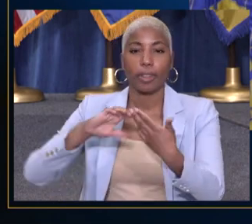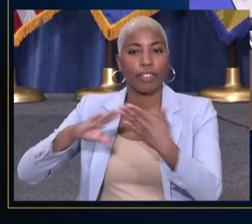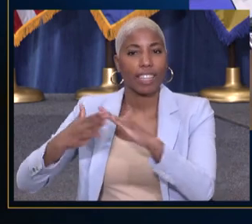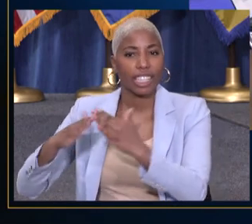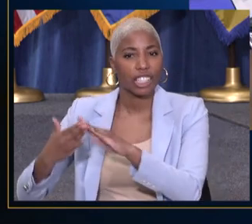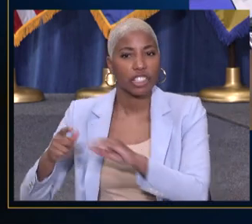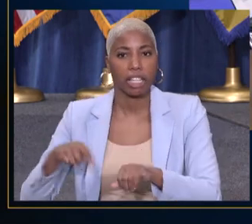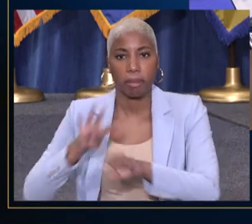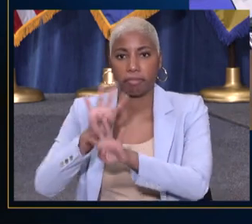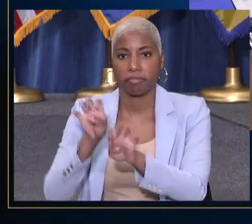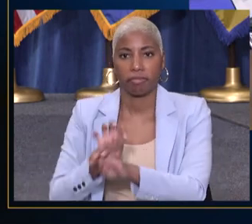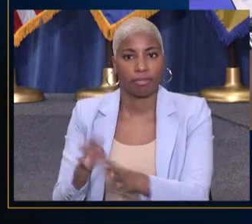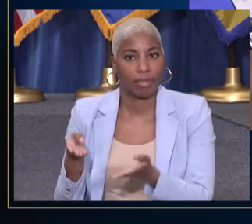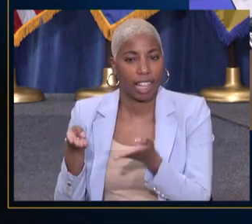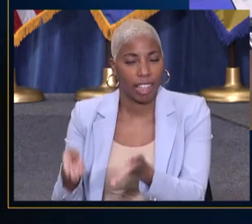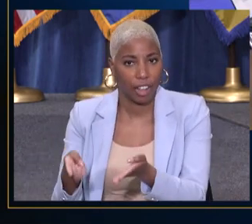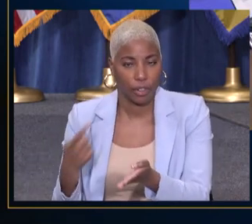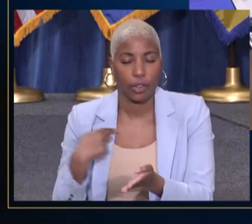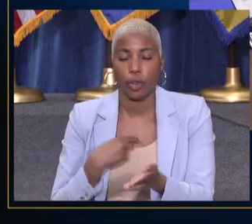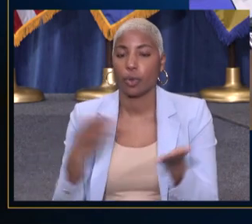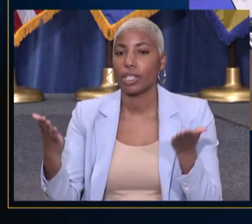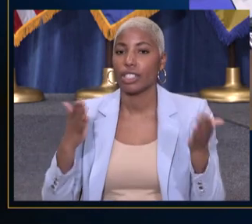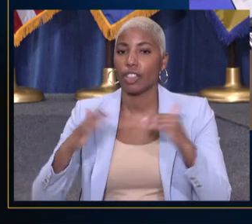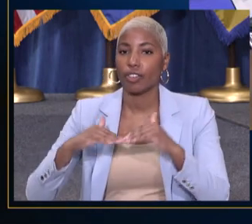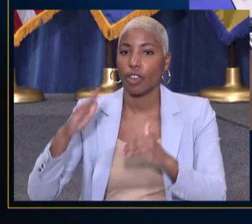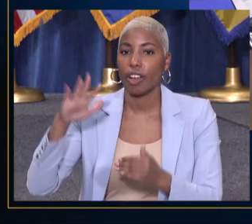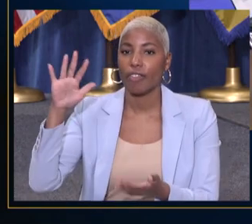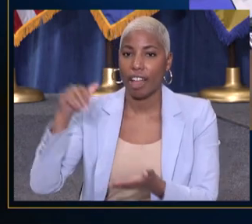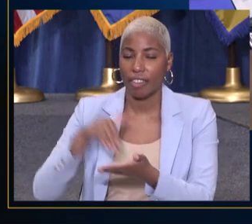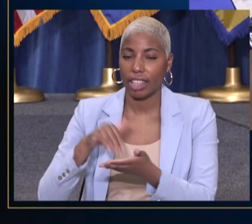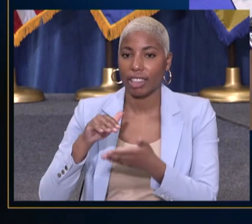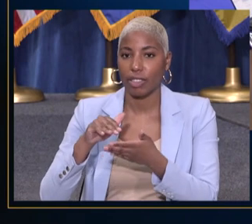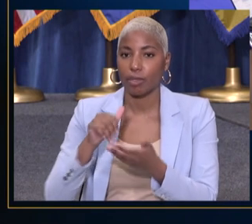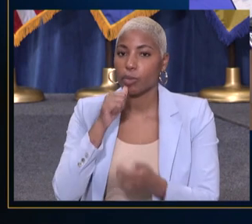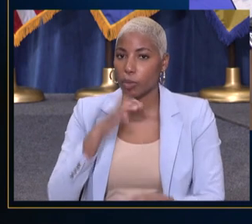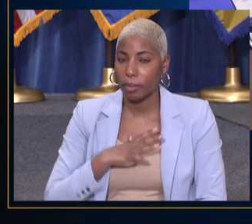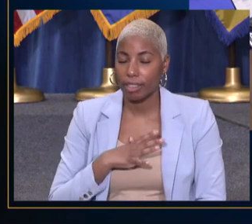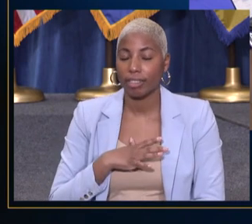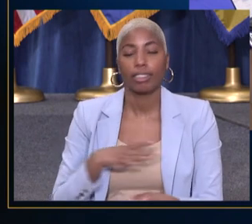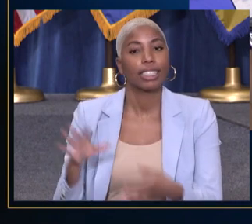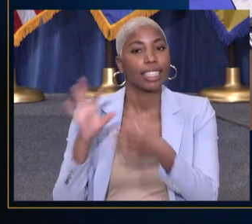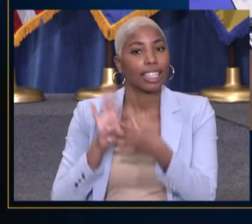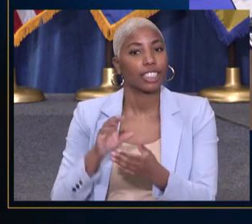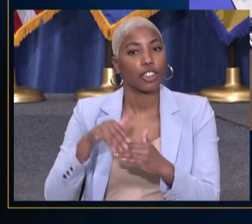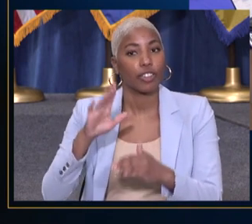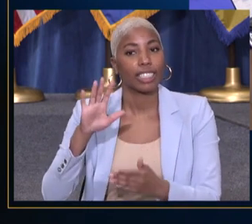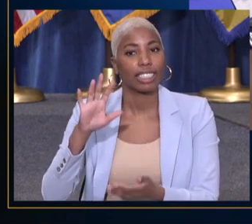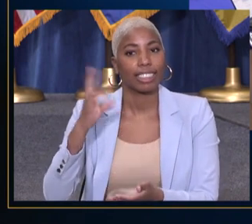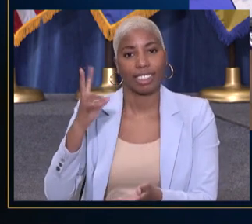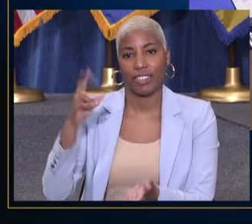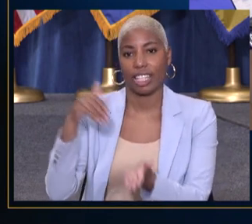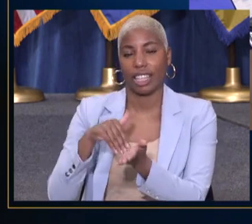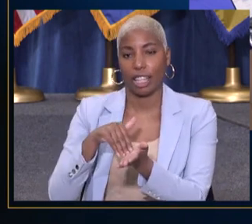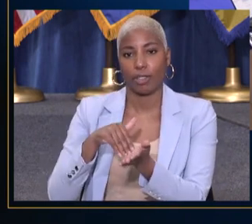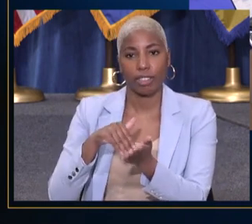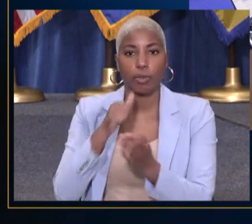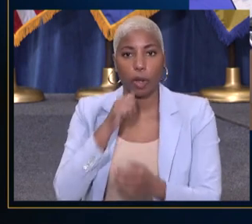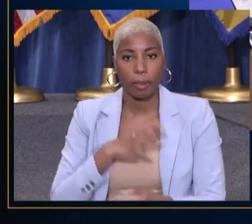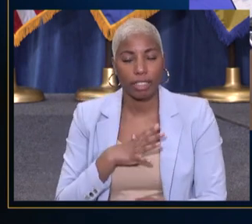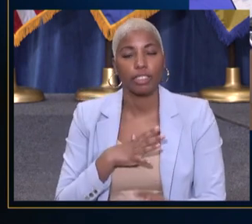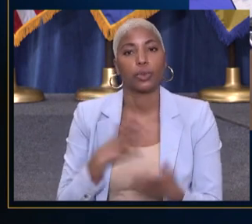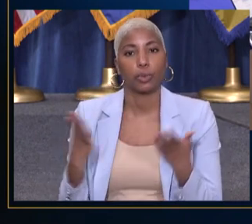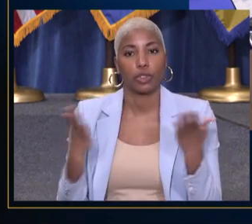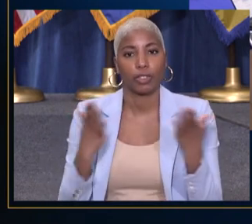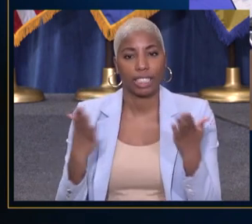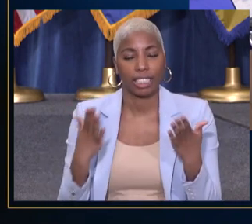existed. We served over 5,000 women, connected over 1,700 women to mental health services, over 500 to health